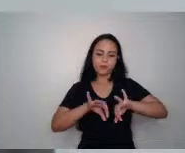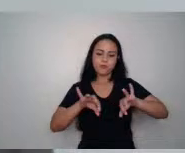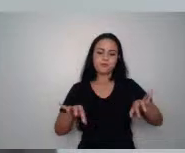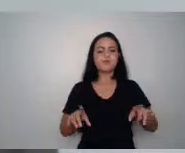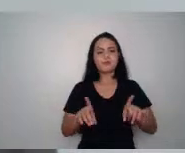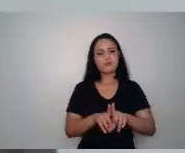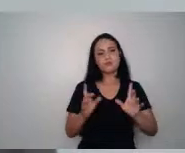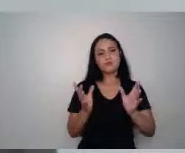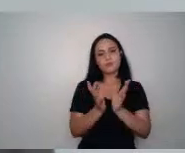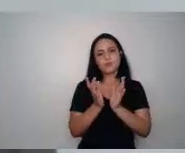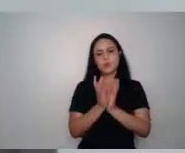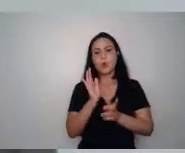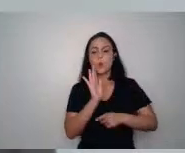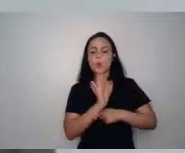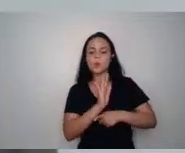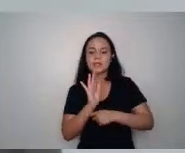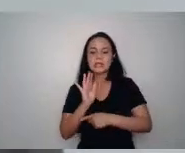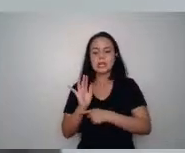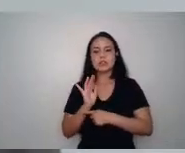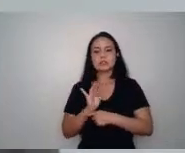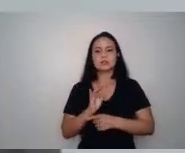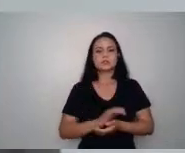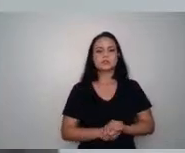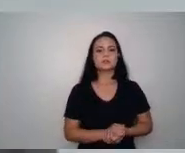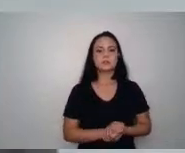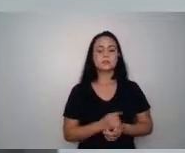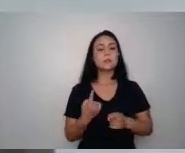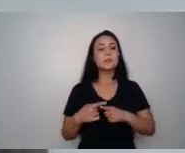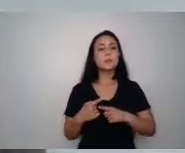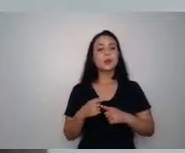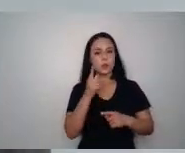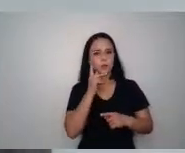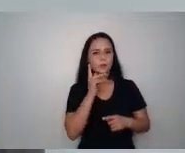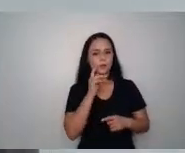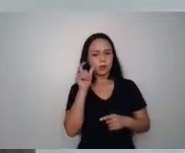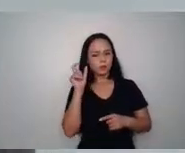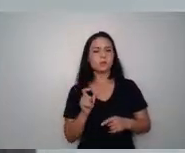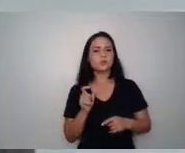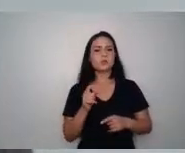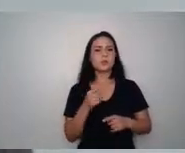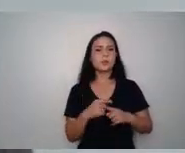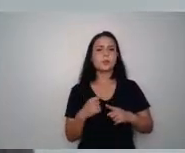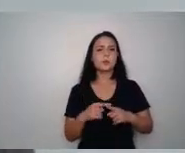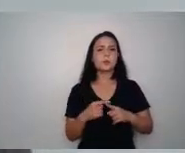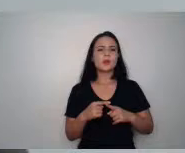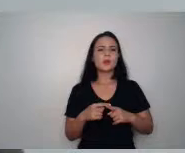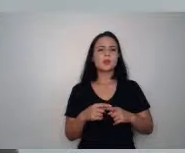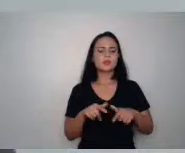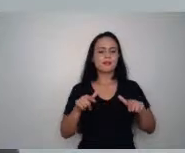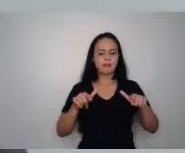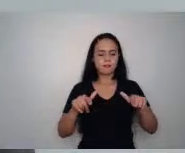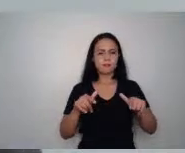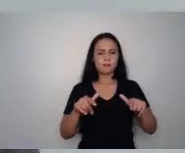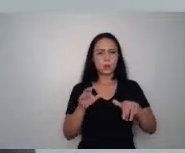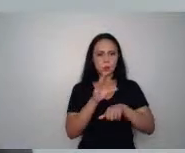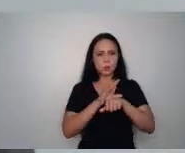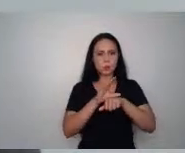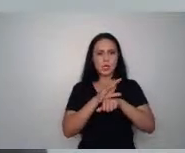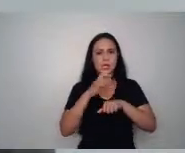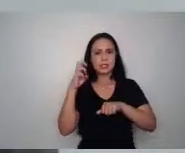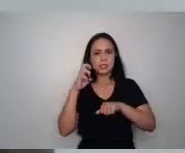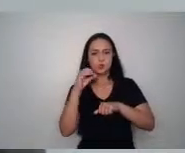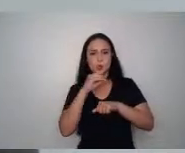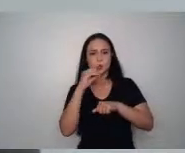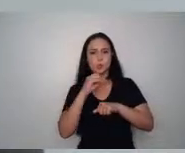the diffuse rights such as fraternity and solidarity. Why am I saying this? Because our